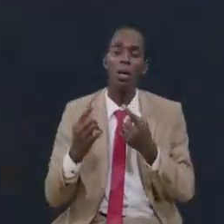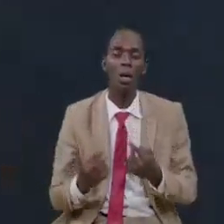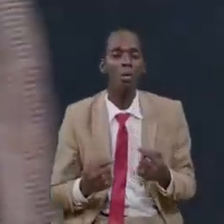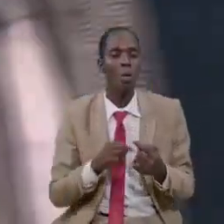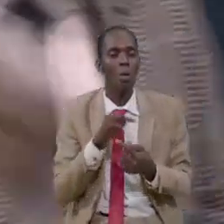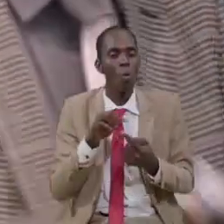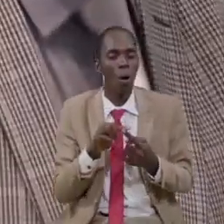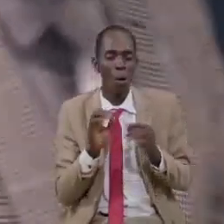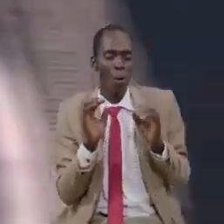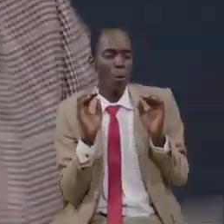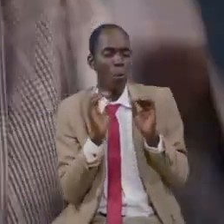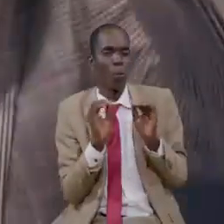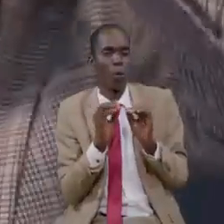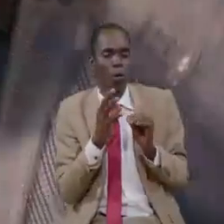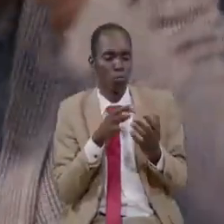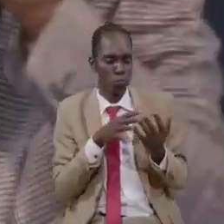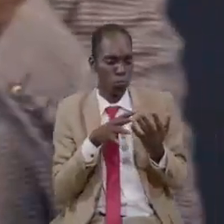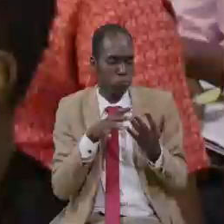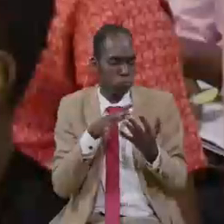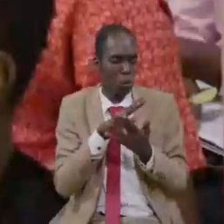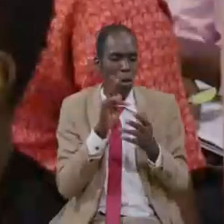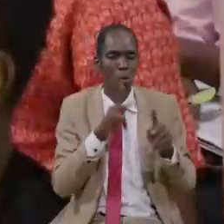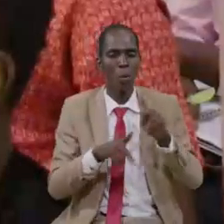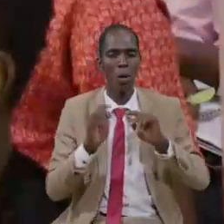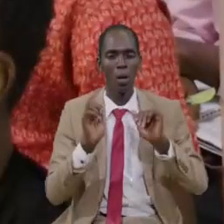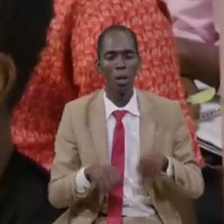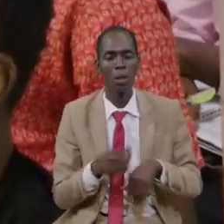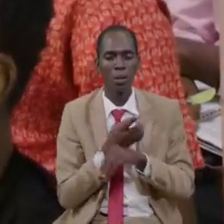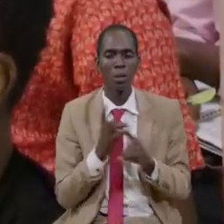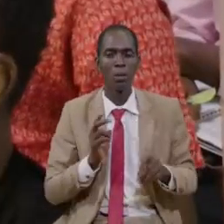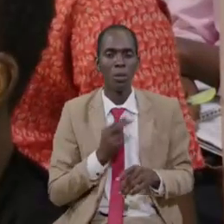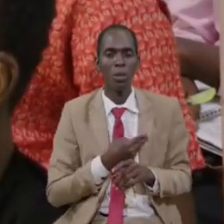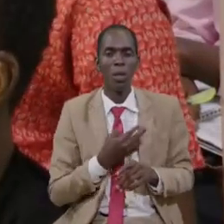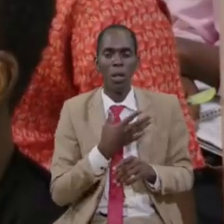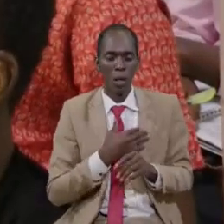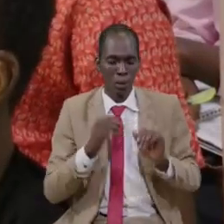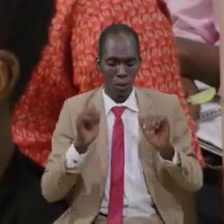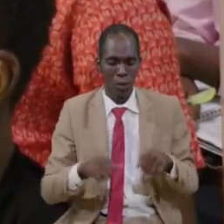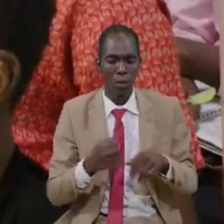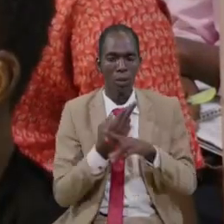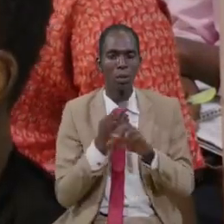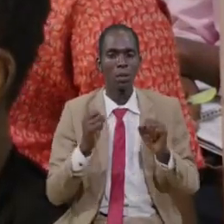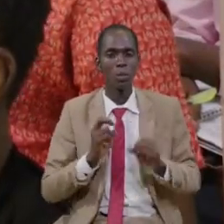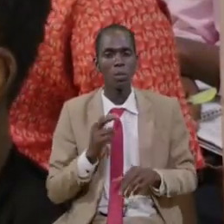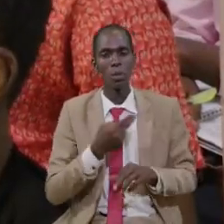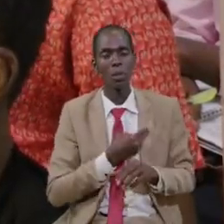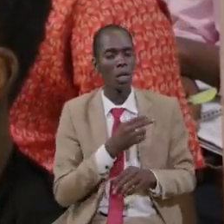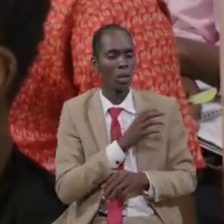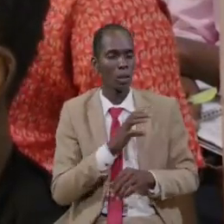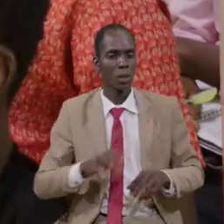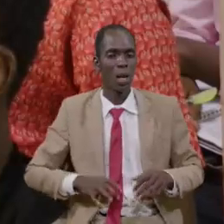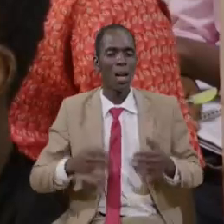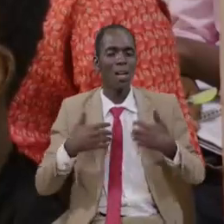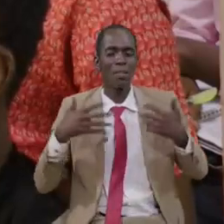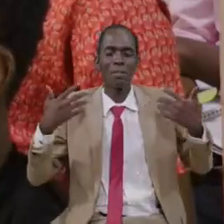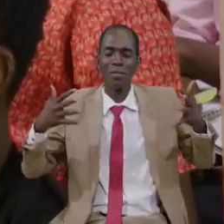people could deliver us and could redeem us. Christ has redeemed us from